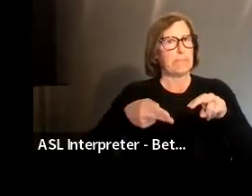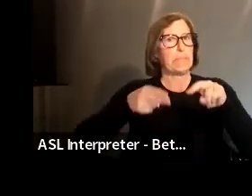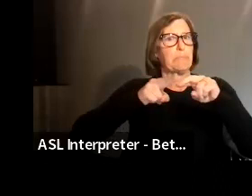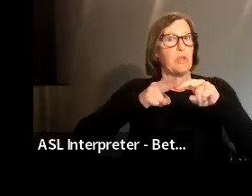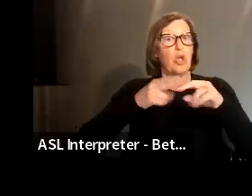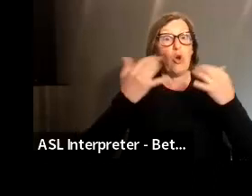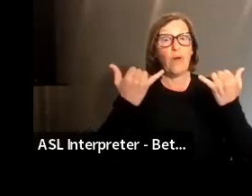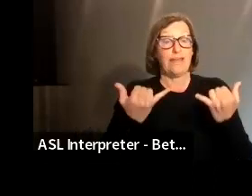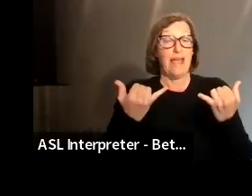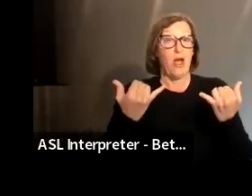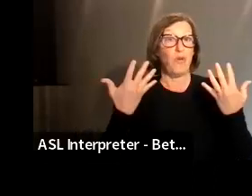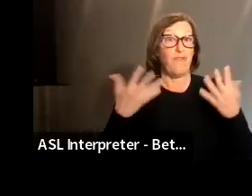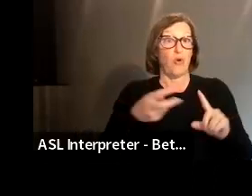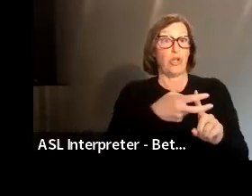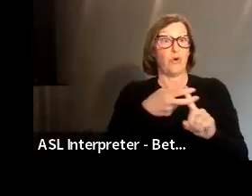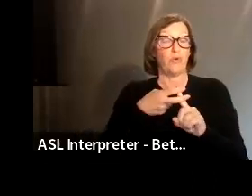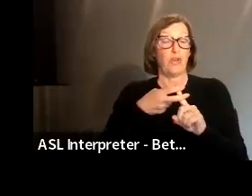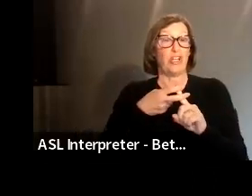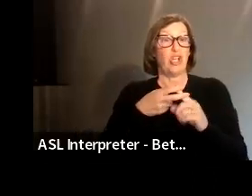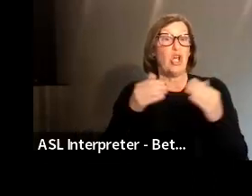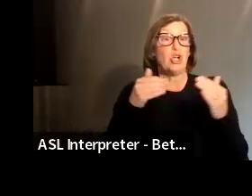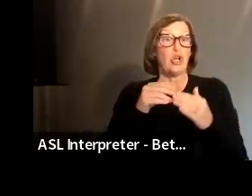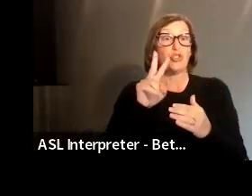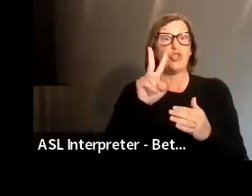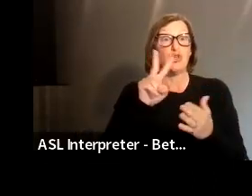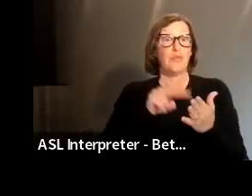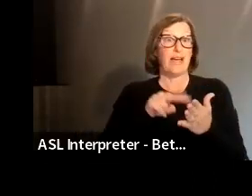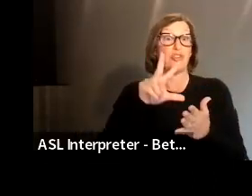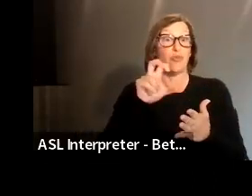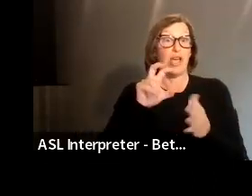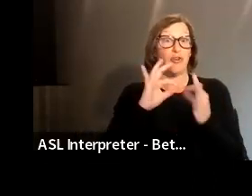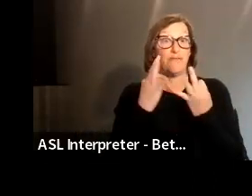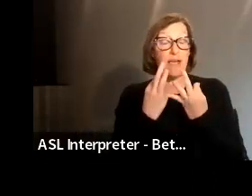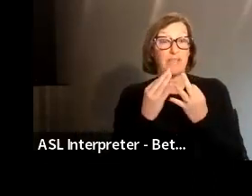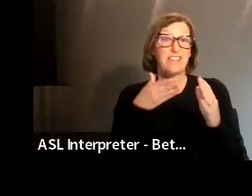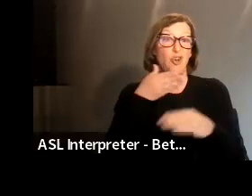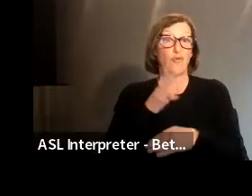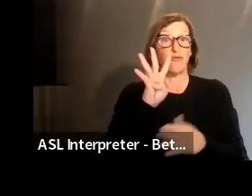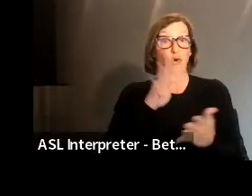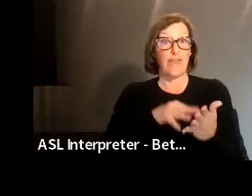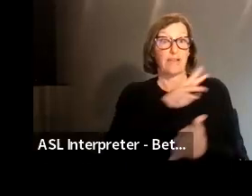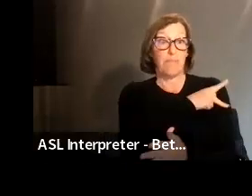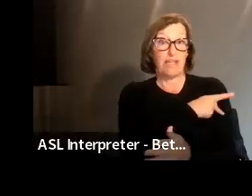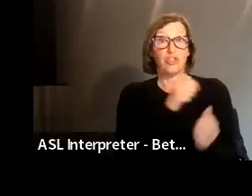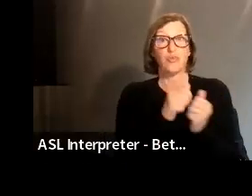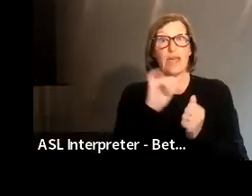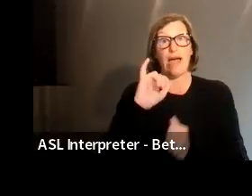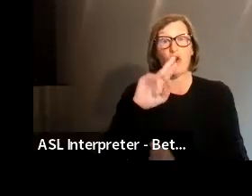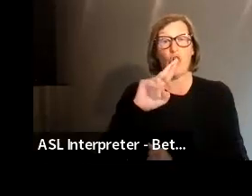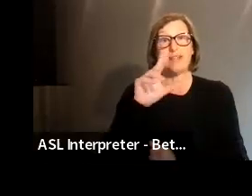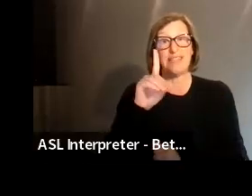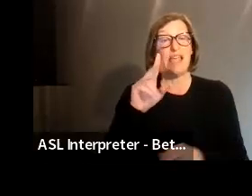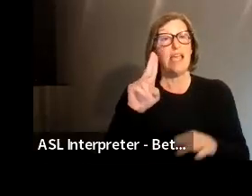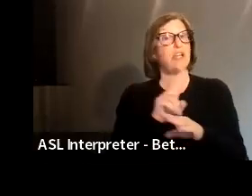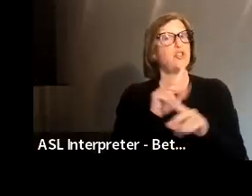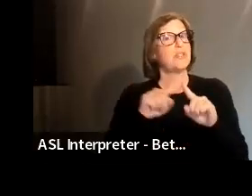far almost 2,300 families and over 4,000 patients with IRDs. And using different